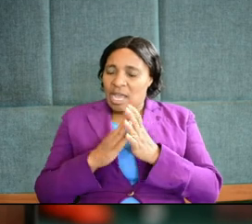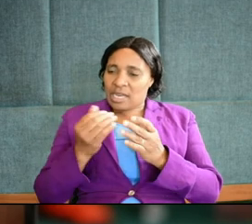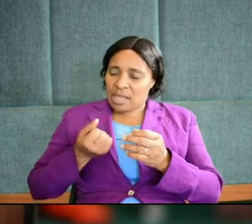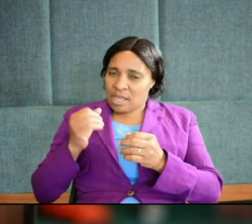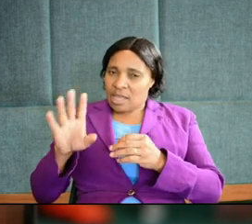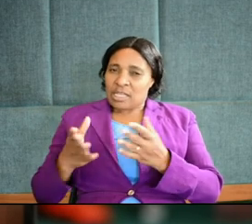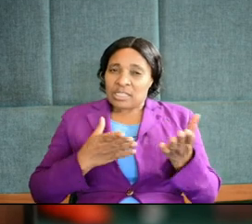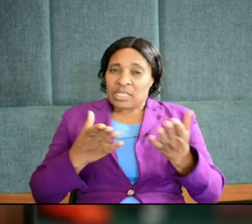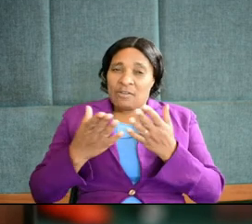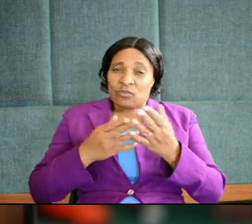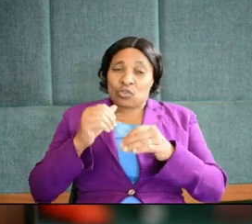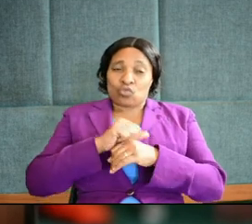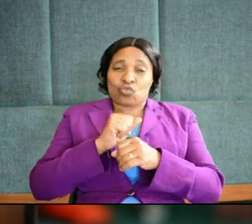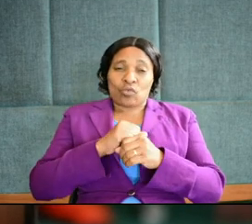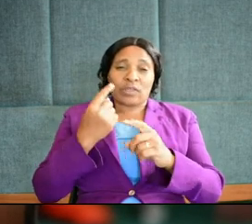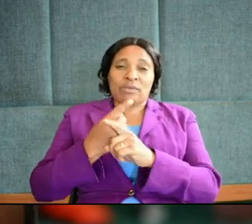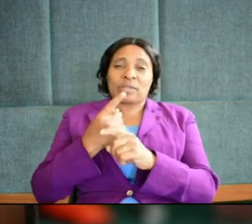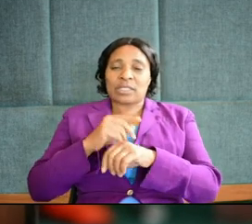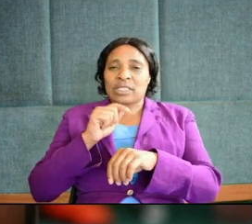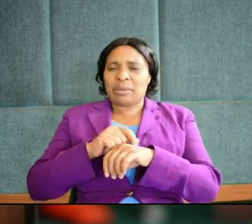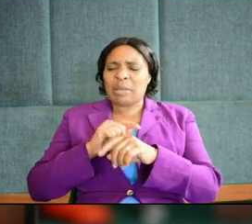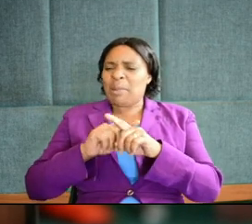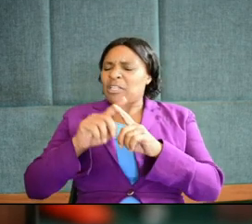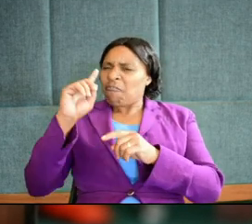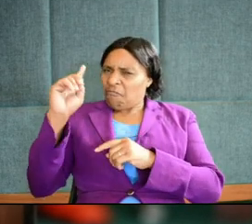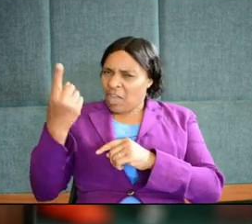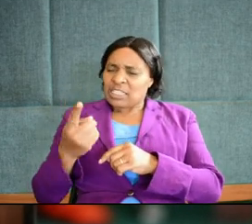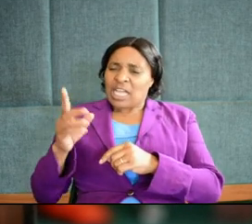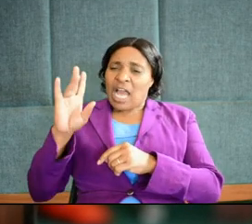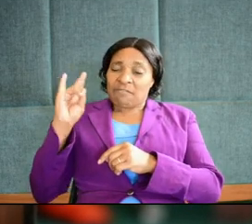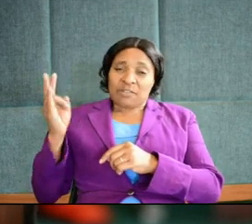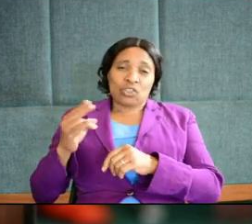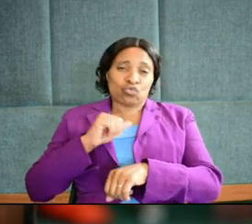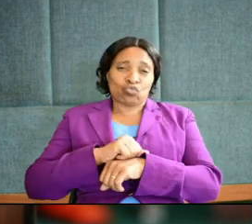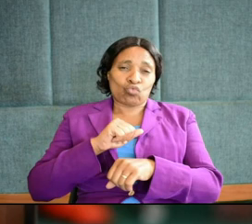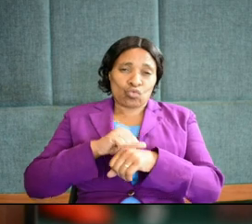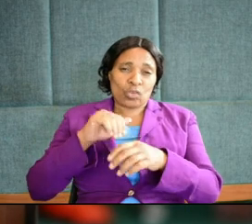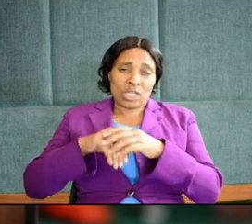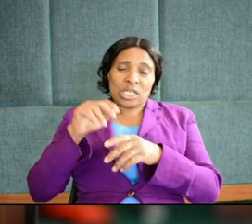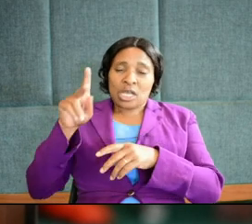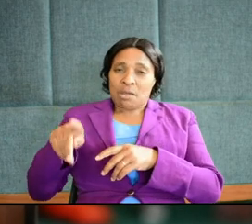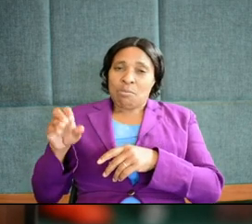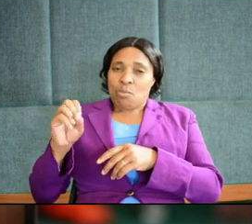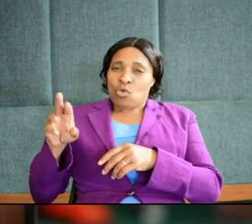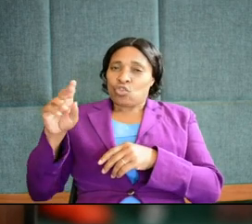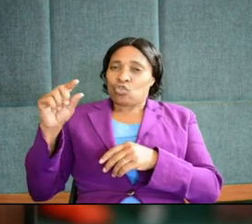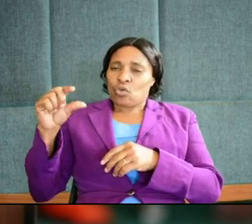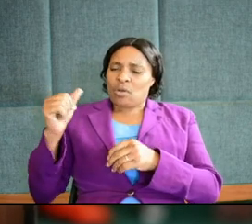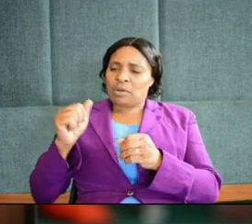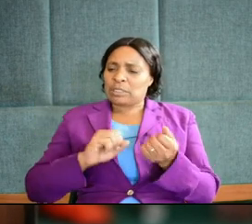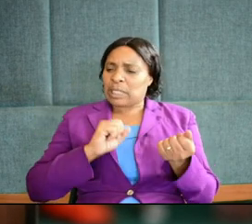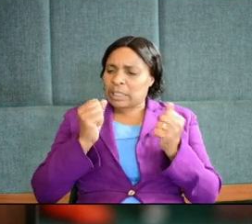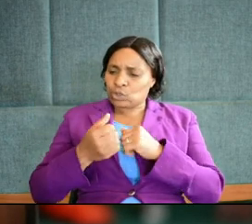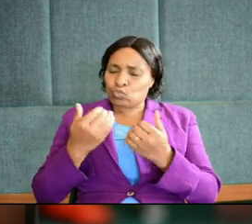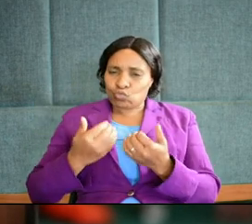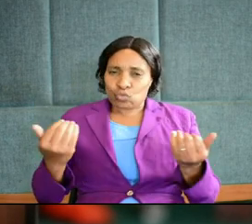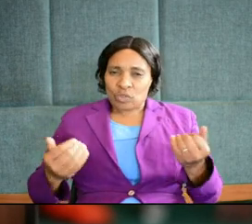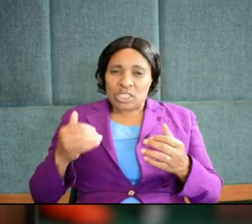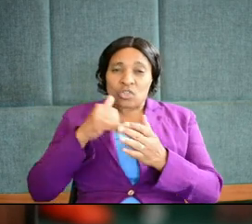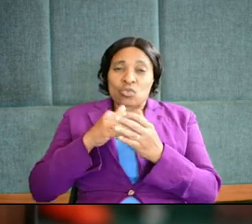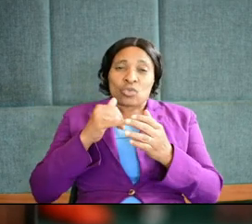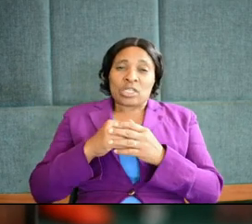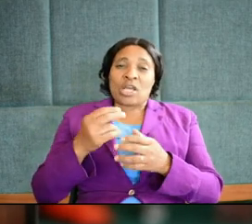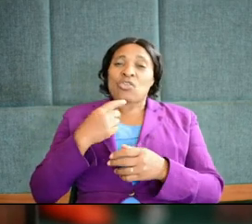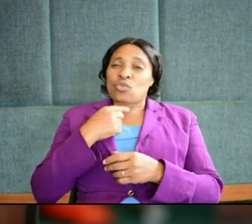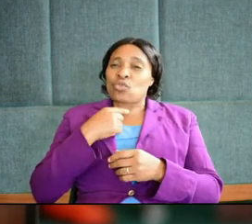different times. Over the years, Portugal's first Adventist school had turned our mission-minded children, including a